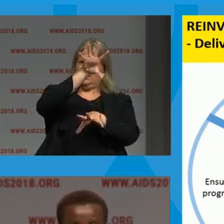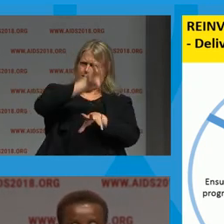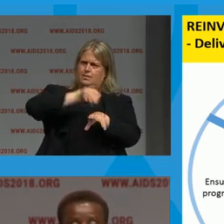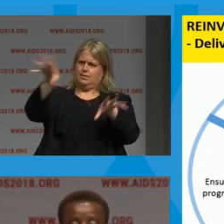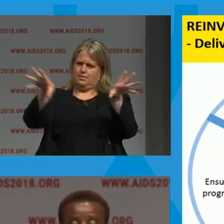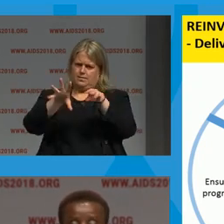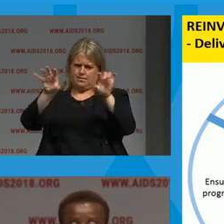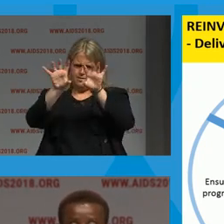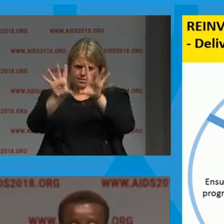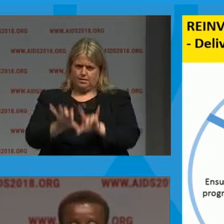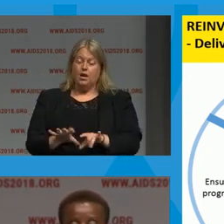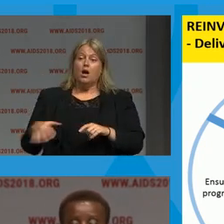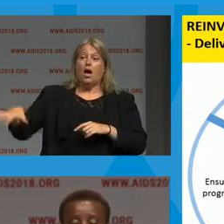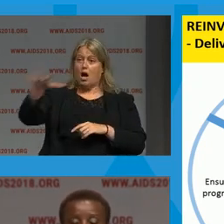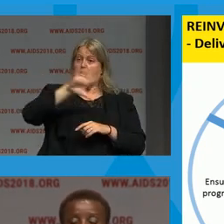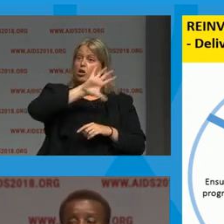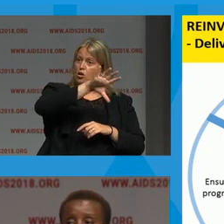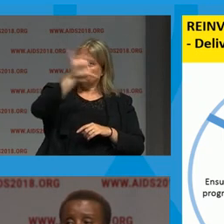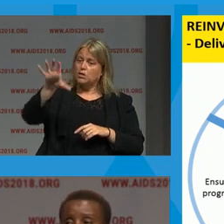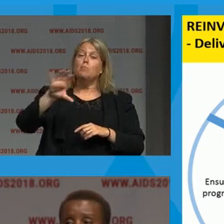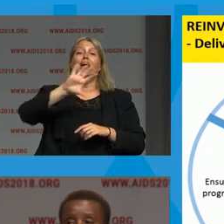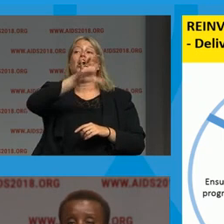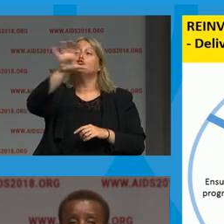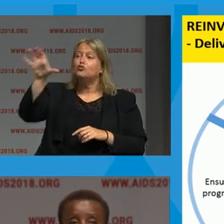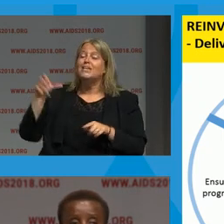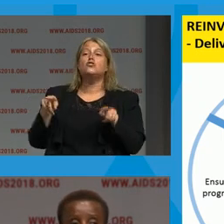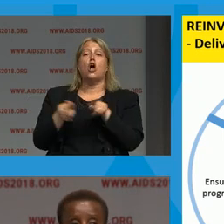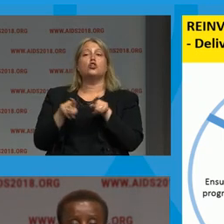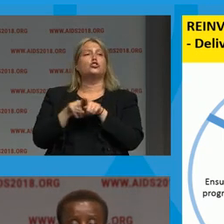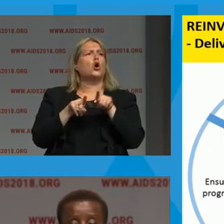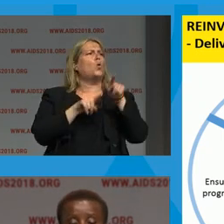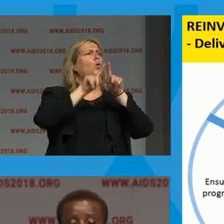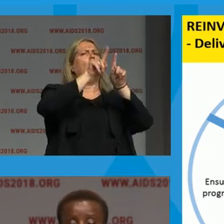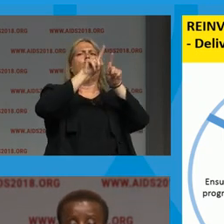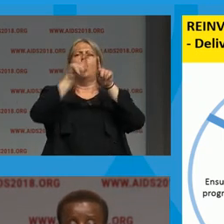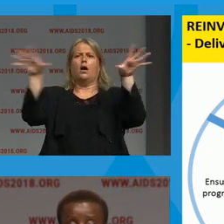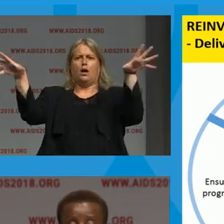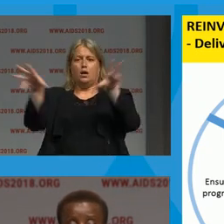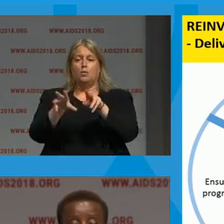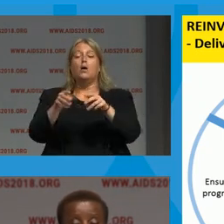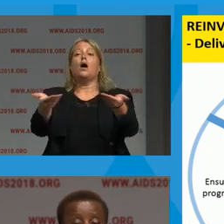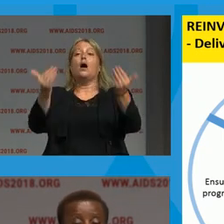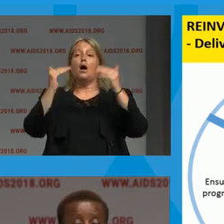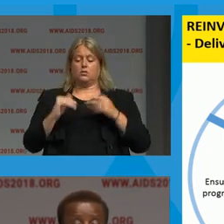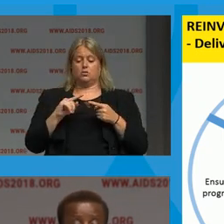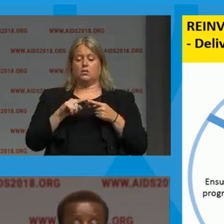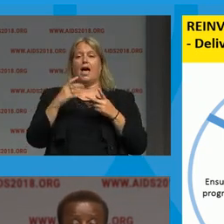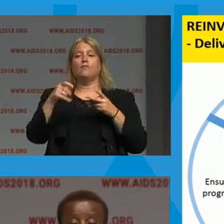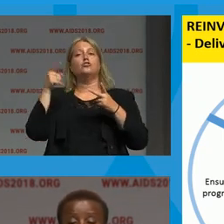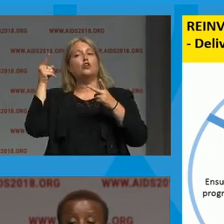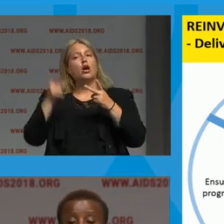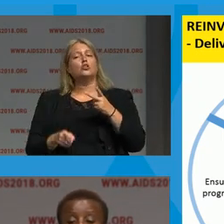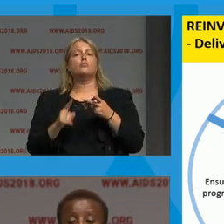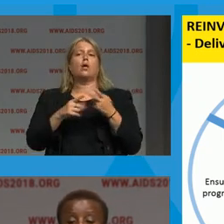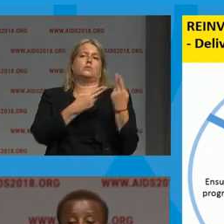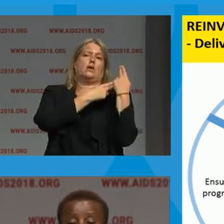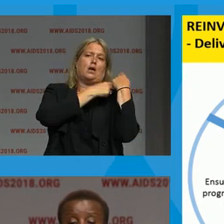counties and countries. It requires that we have targets and accountability. It requires